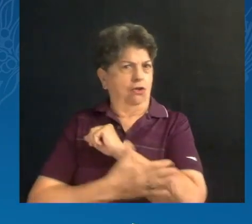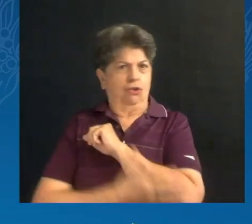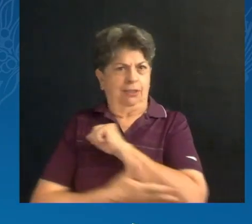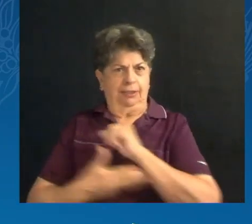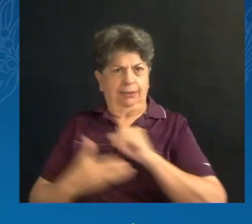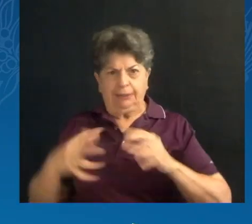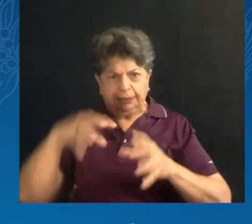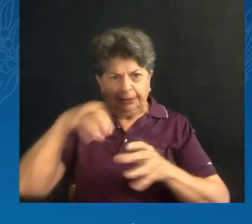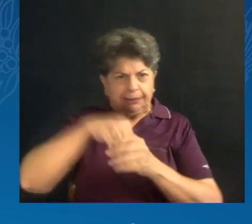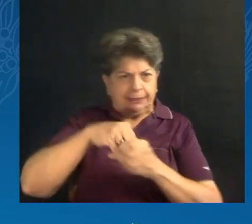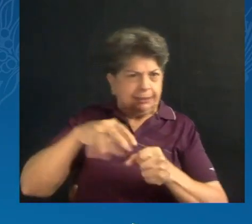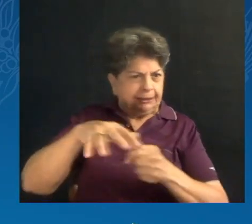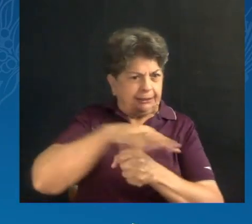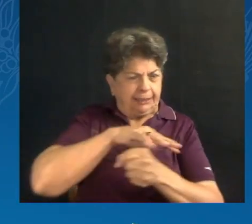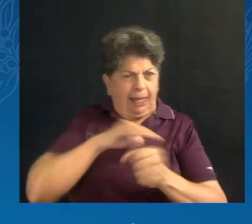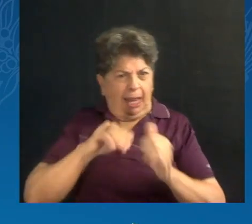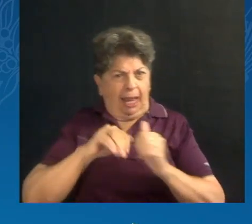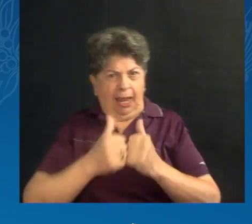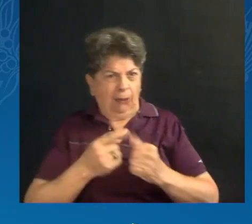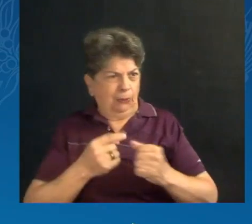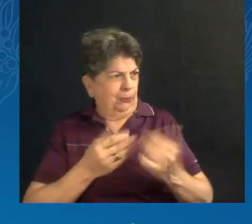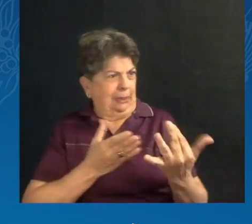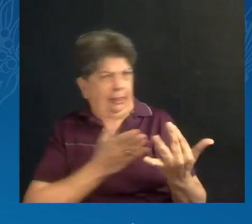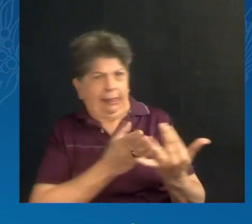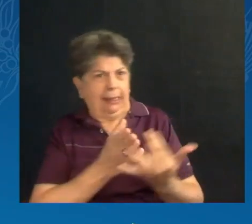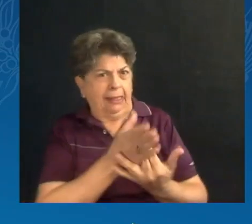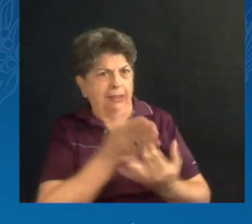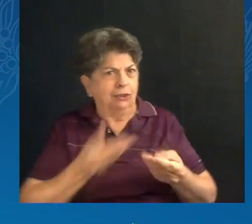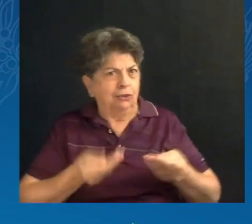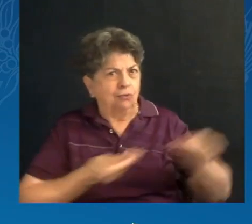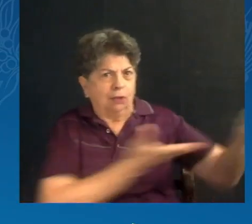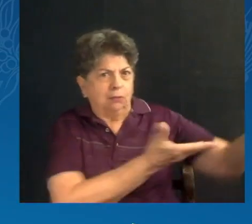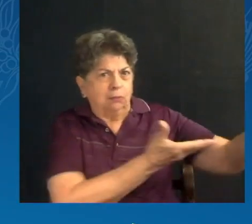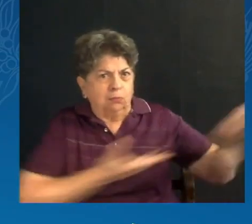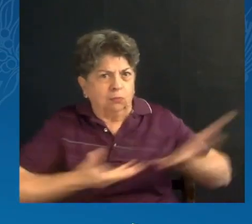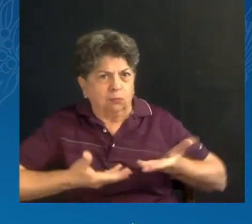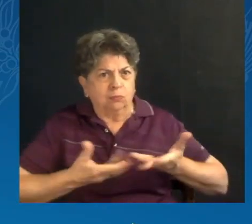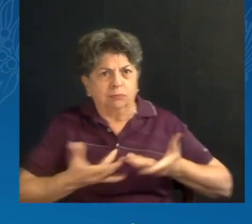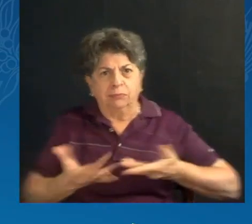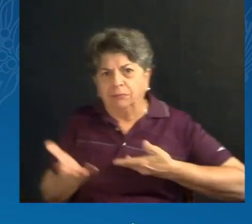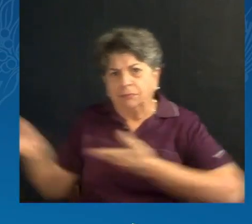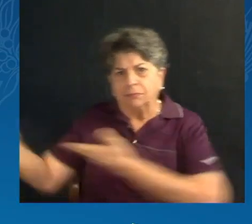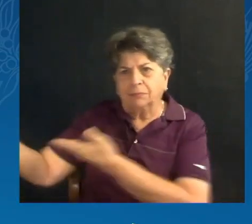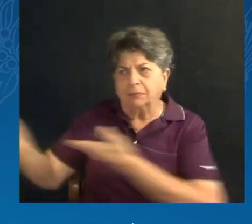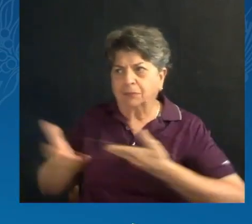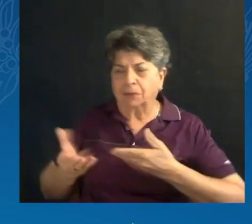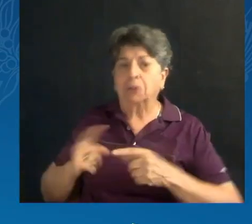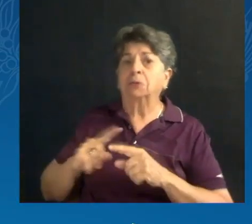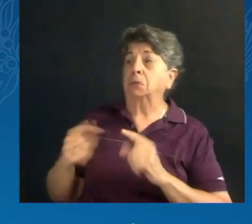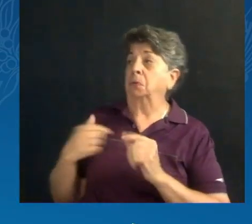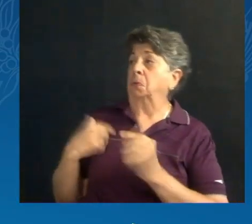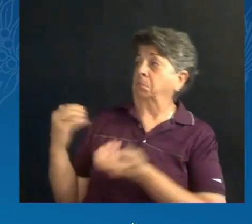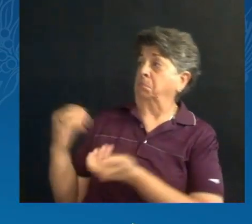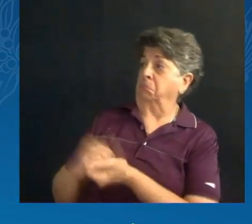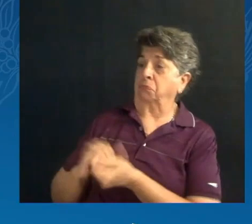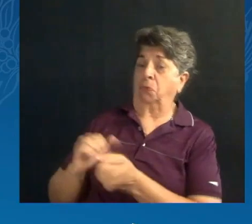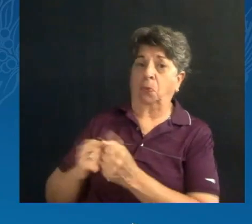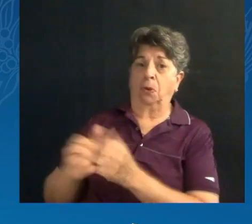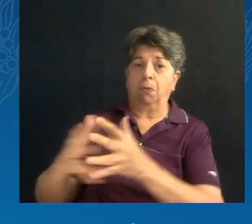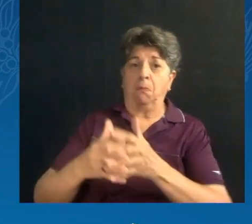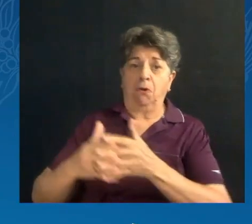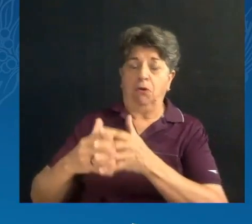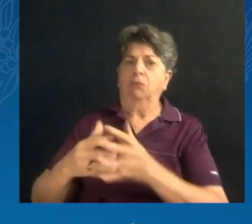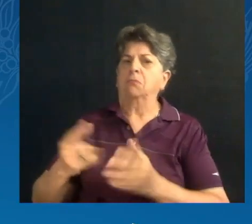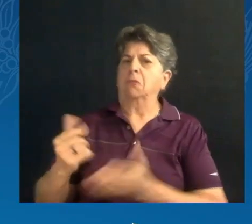your support raising these issues in the international stage. We will sign the Open Sky